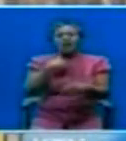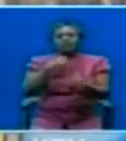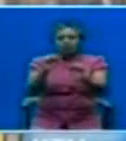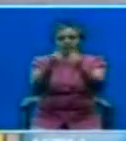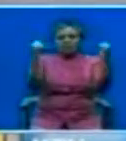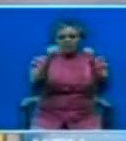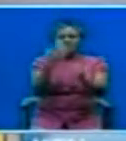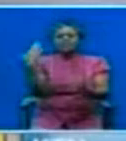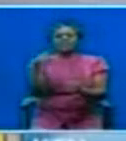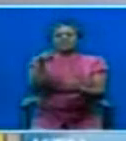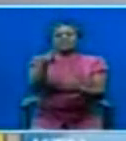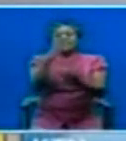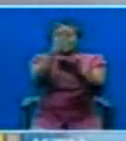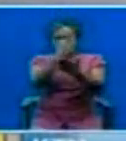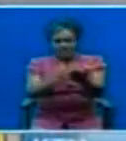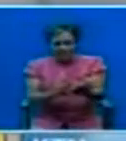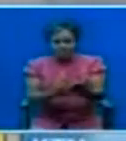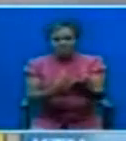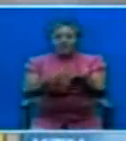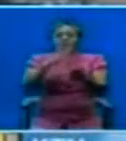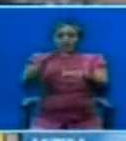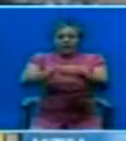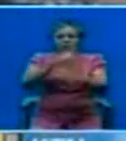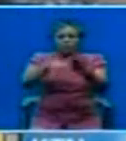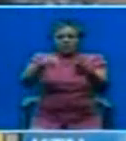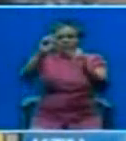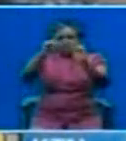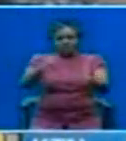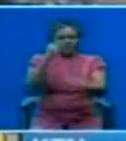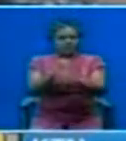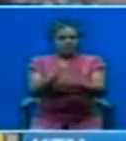were swept away, some salvaging what they can.